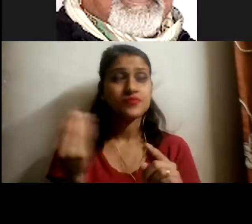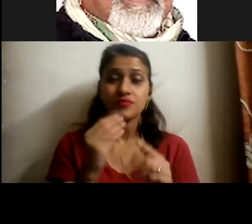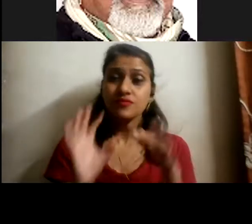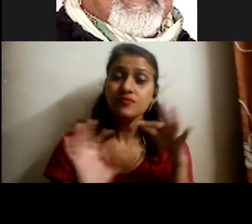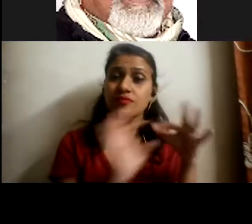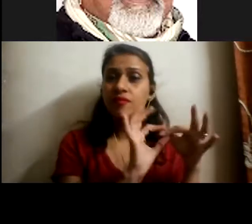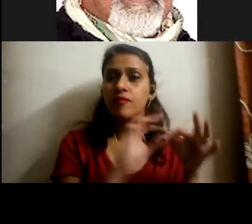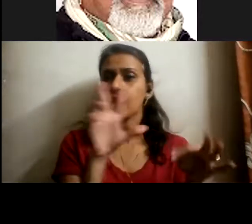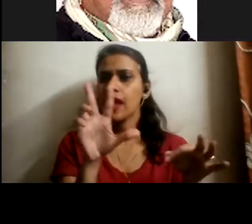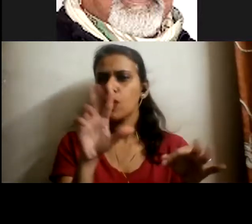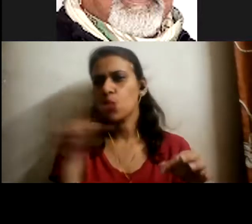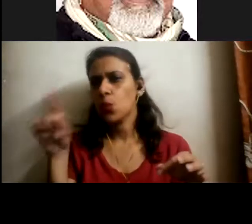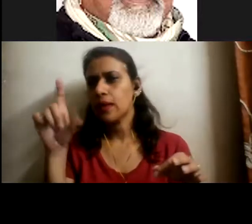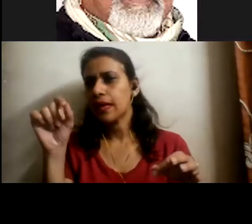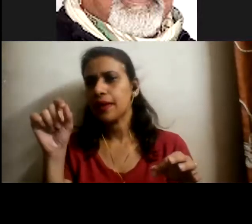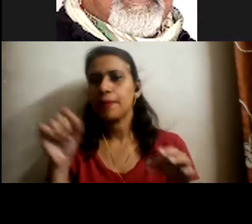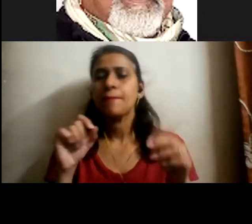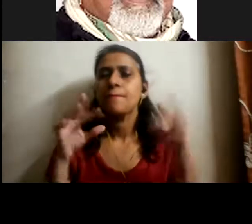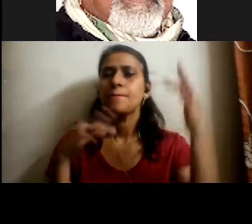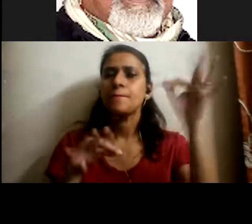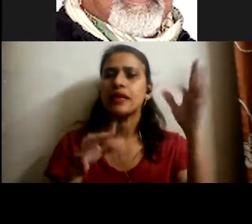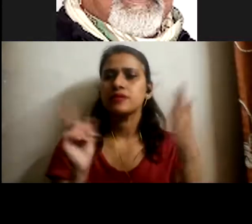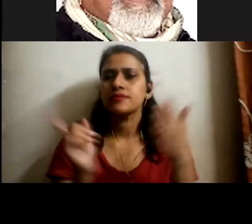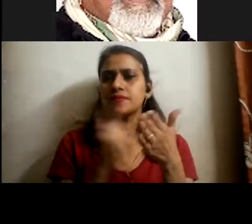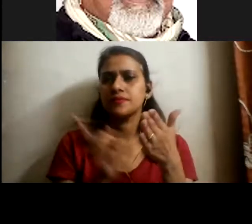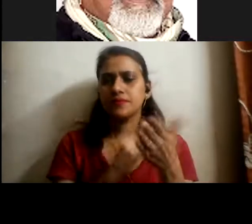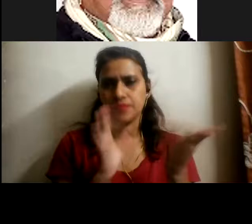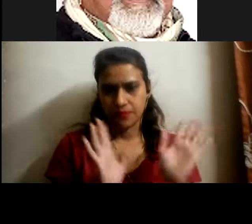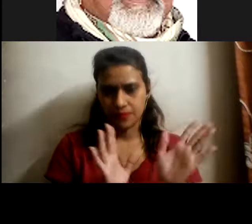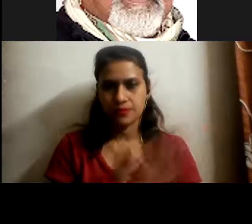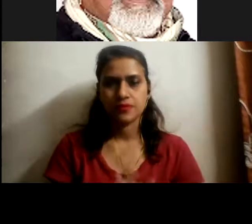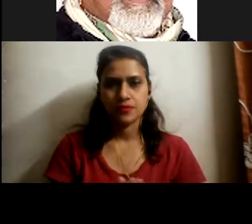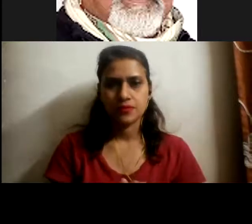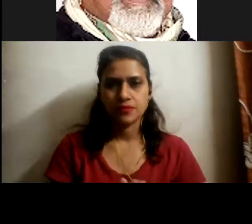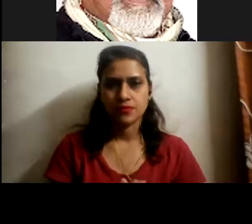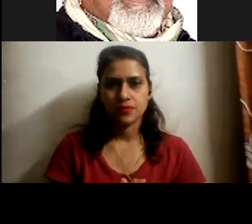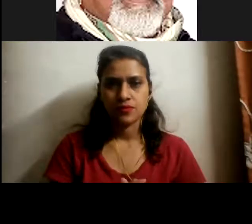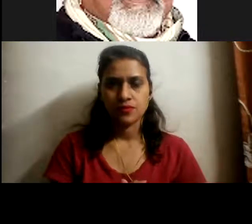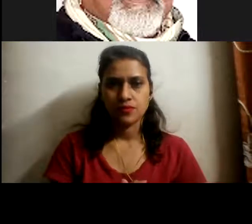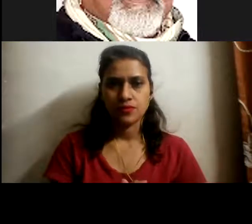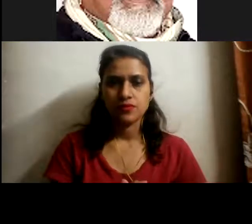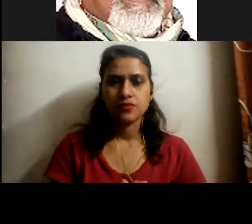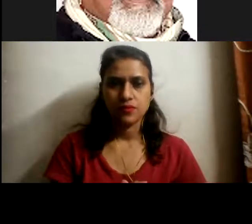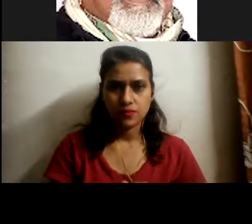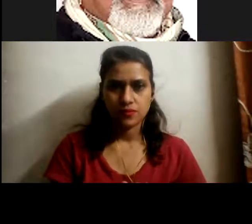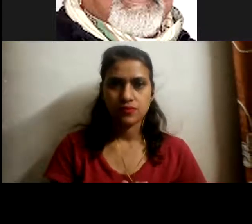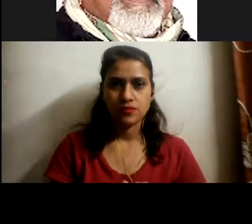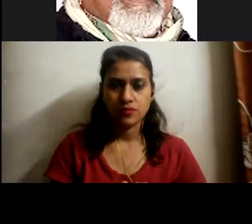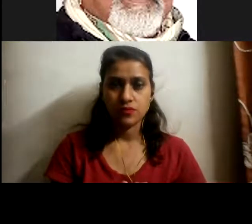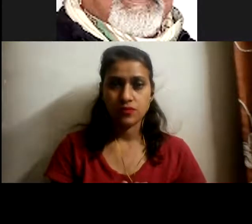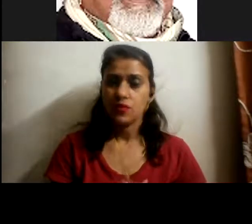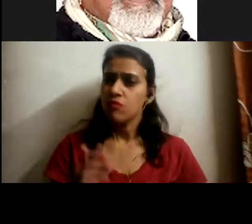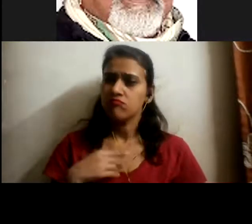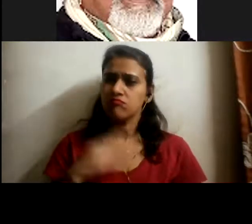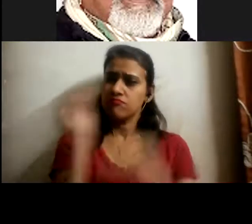10 pages, around 8 to 10 pages. So you cannot you cannot be over ambitious and write